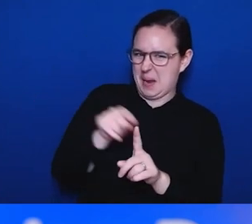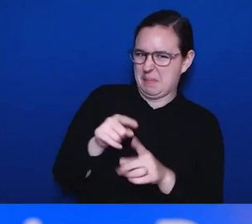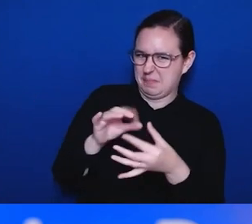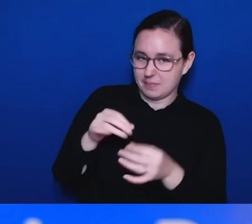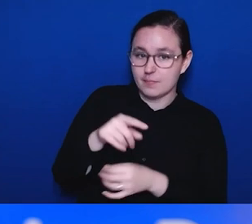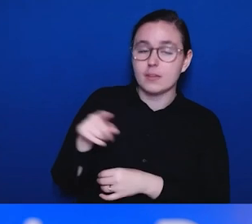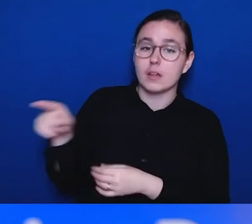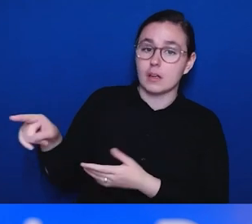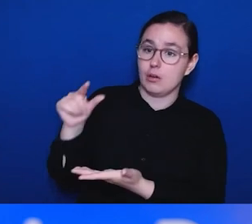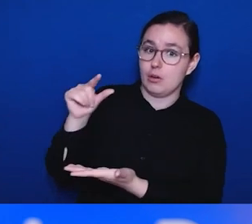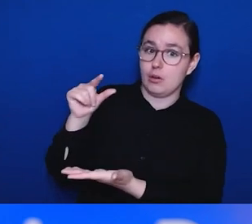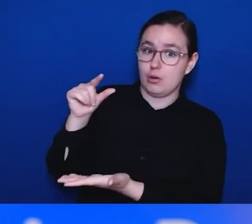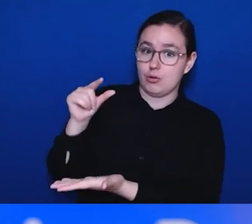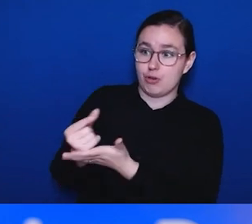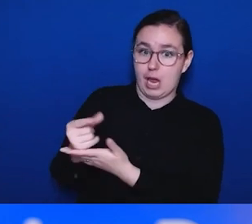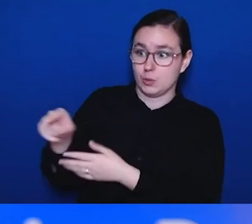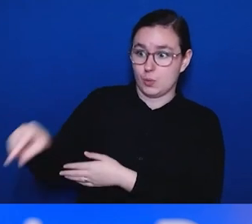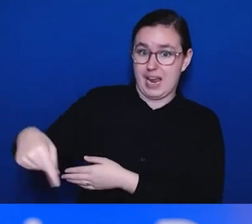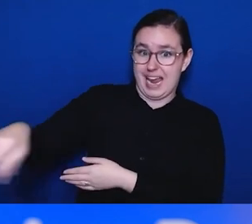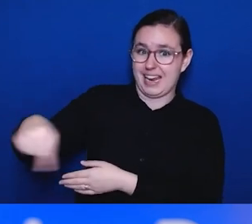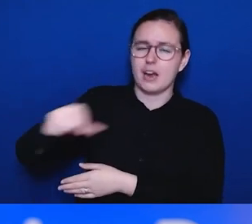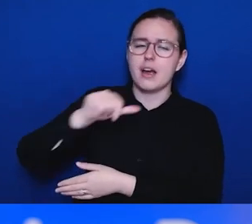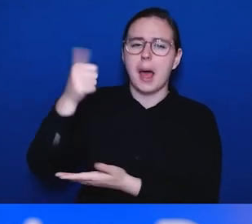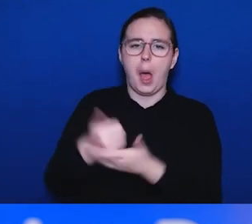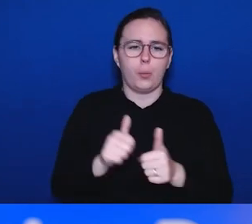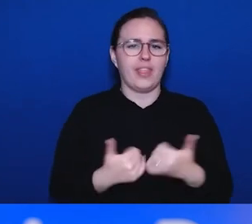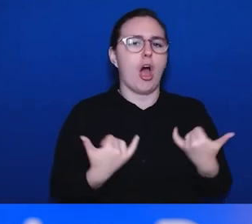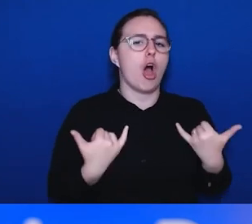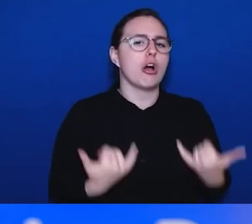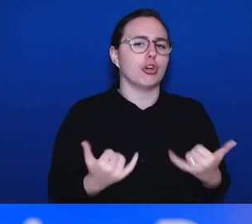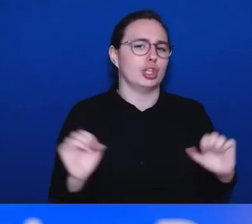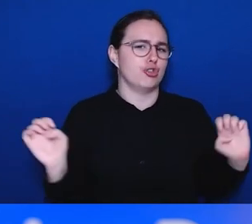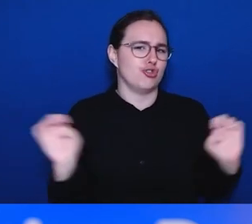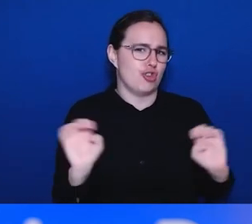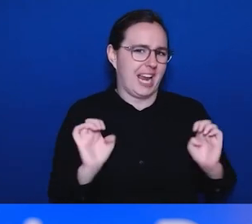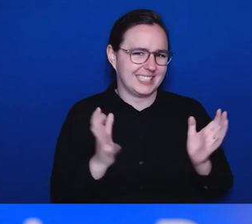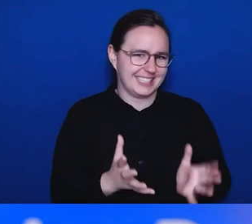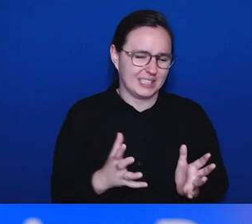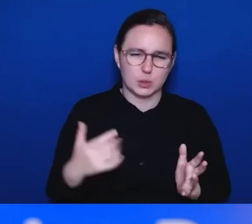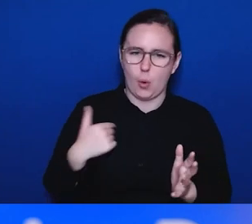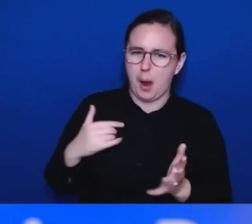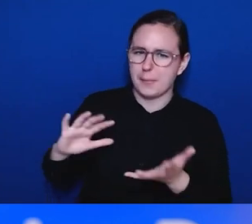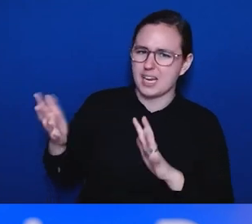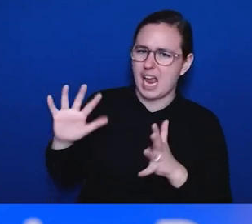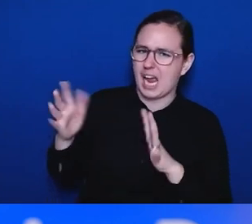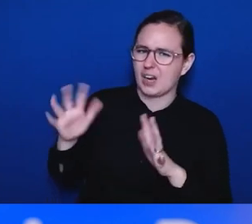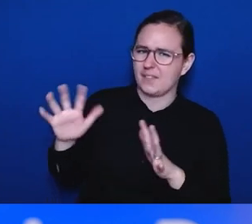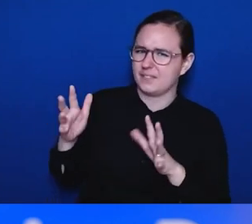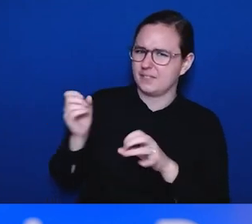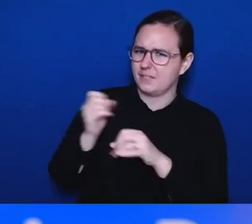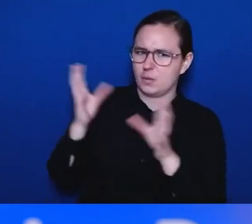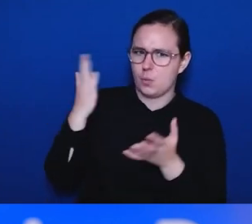I do. And I'm also wondering, Premier, in the answer to Richard, you said that the students who are graduating wouldn't necessarily help with